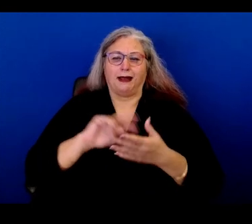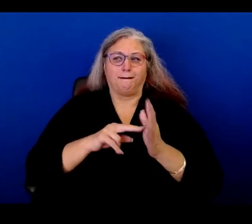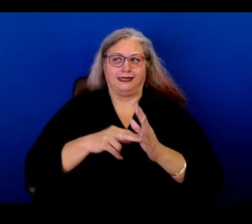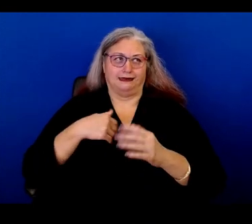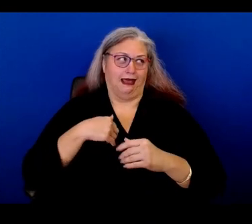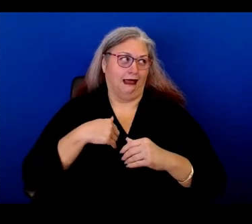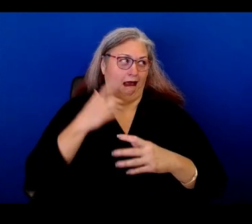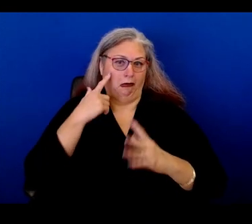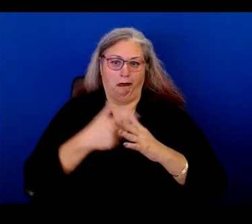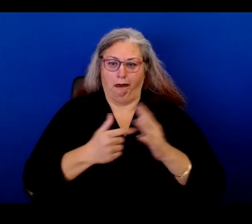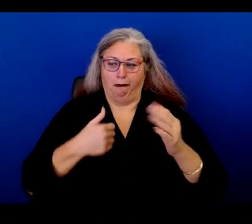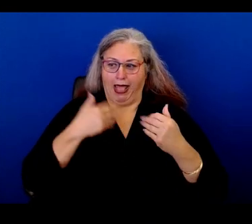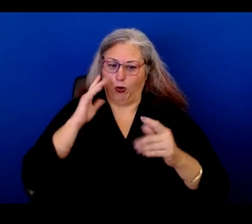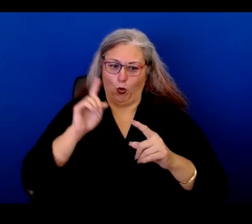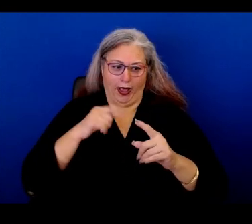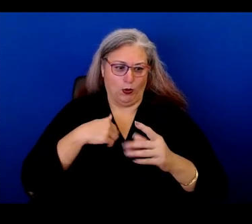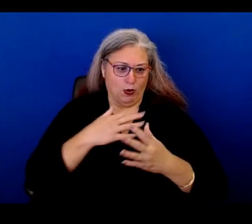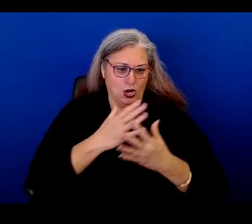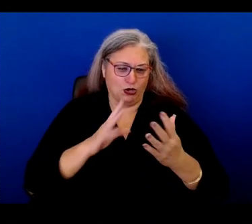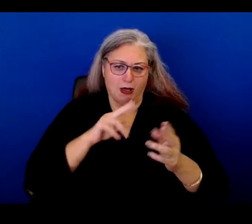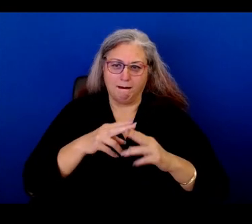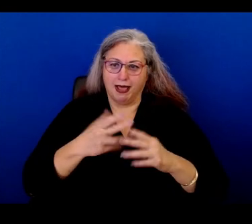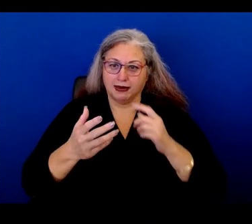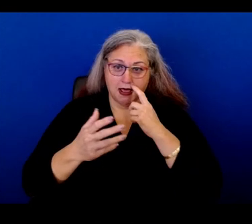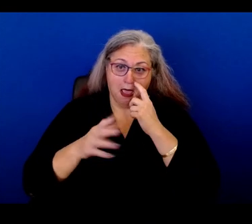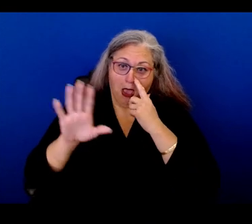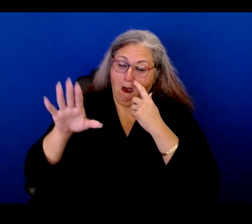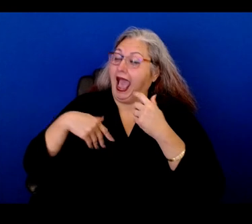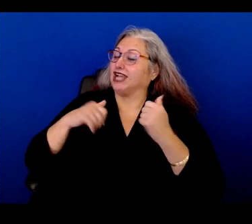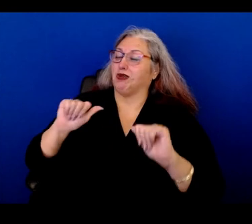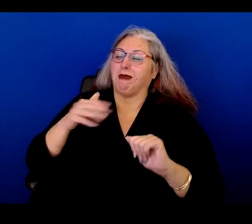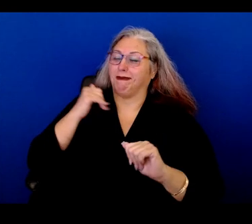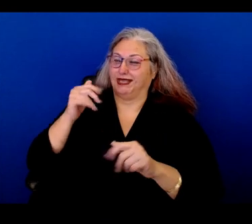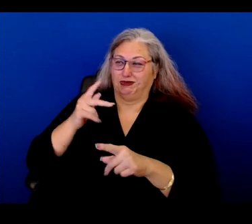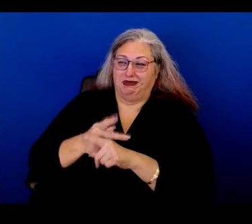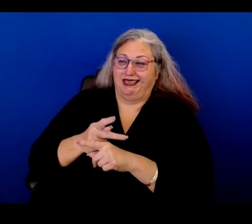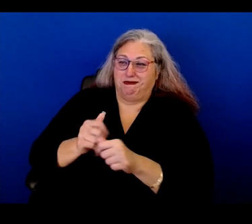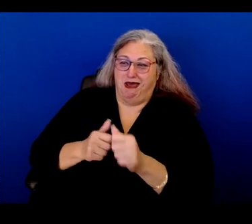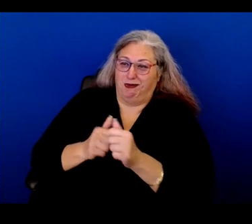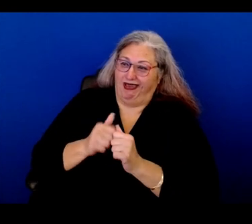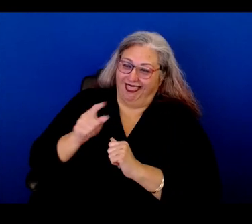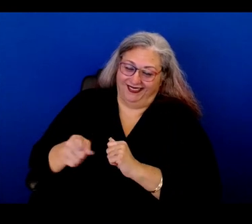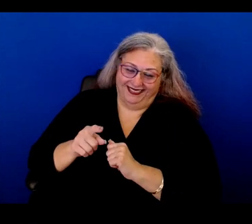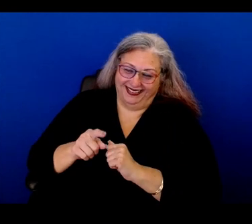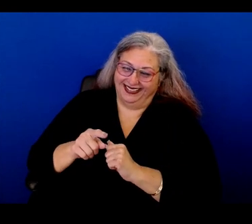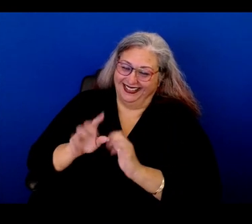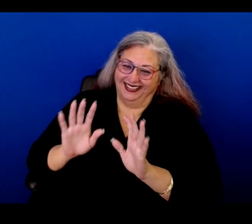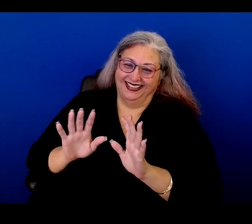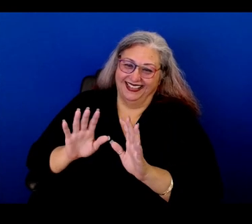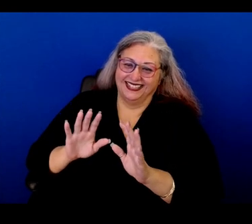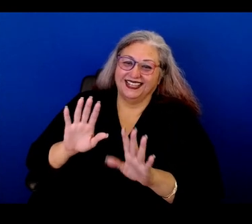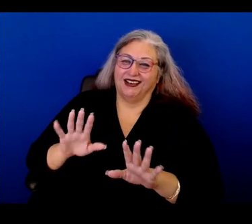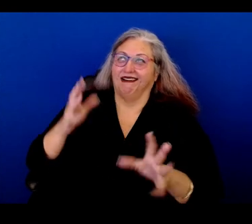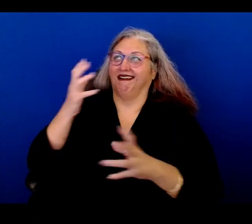are anymore in the conversation. Sure. What we're I'll try. I'll try to my best to keep up. Don't.